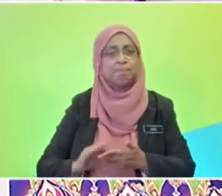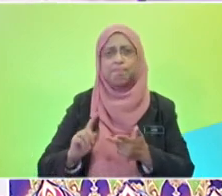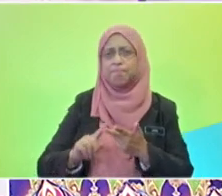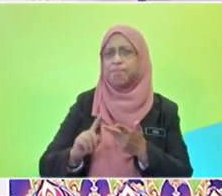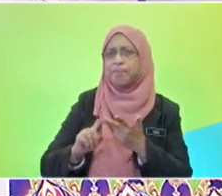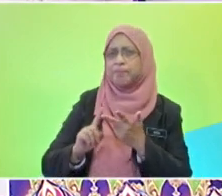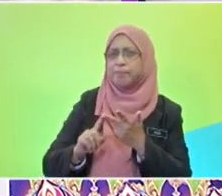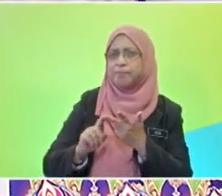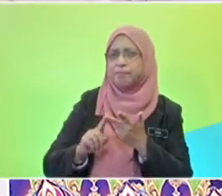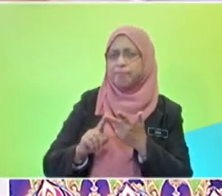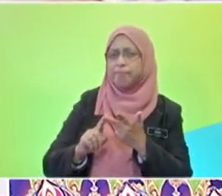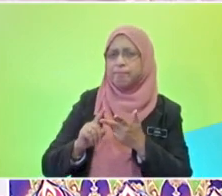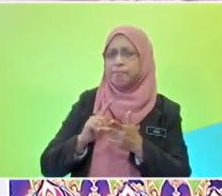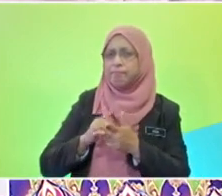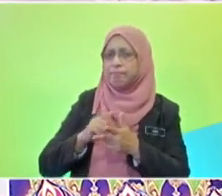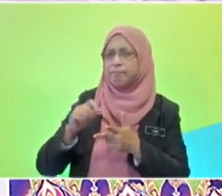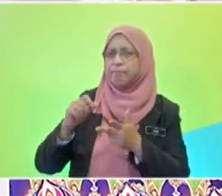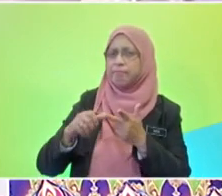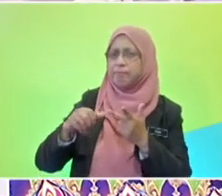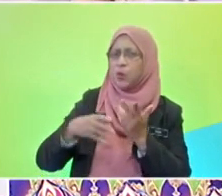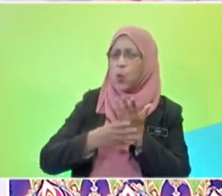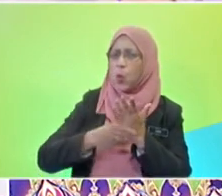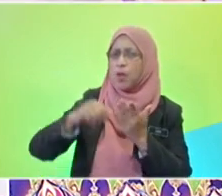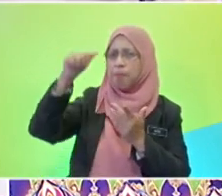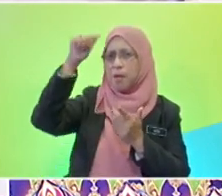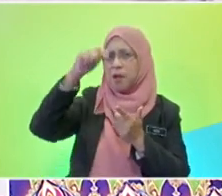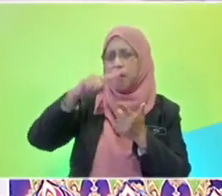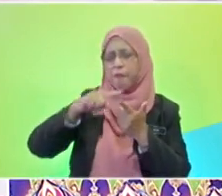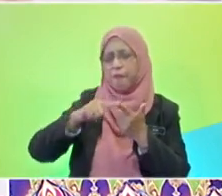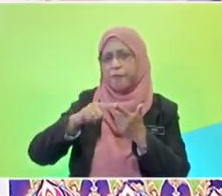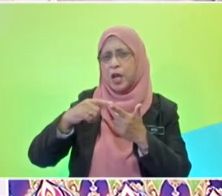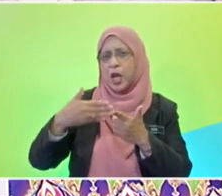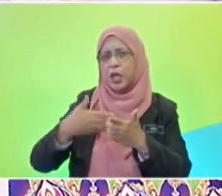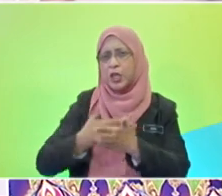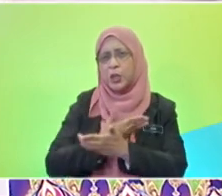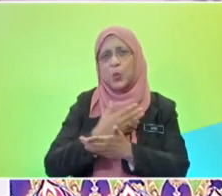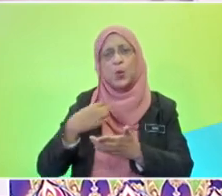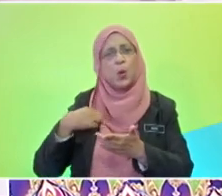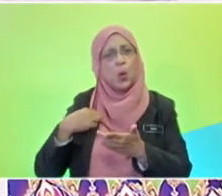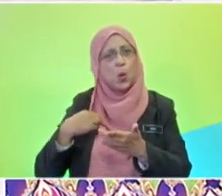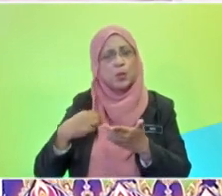else do we do after that? We wear new clothes.